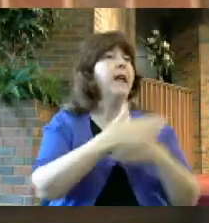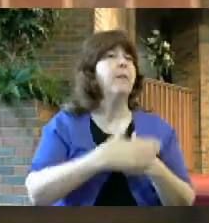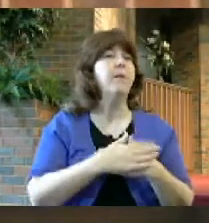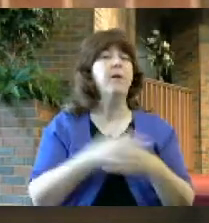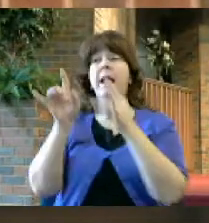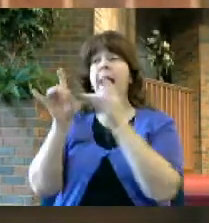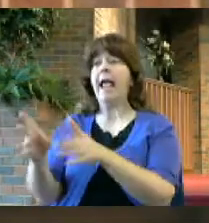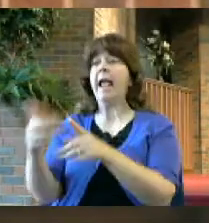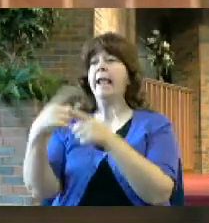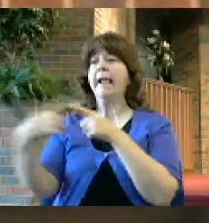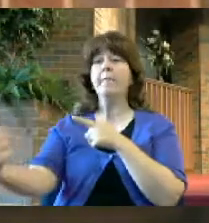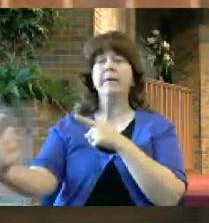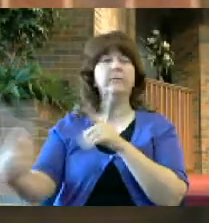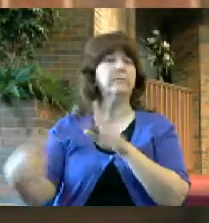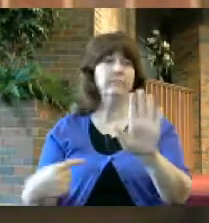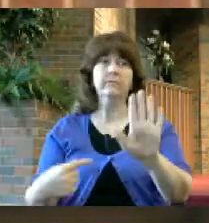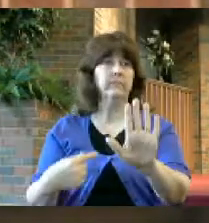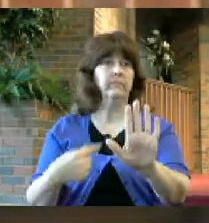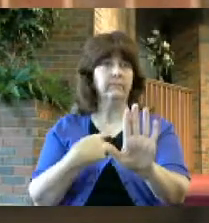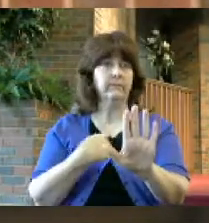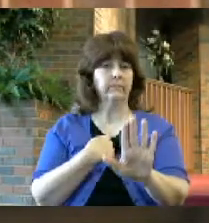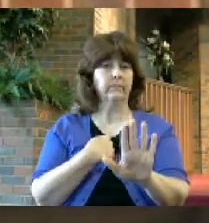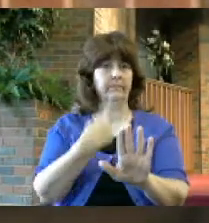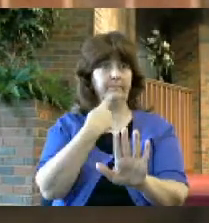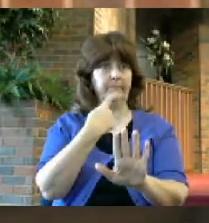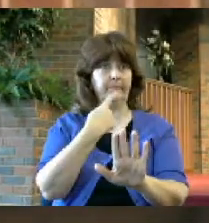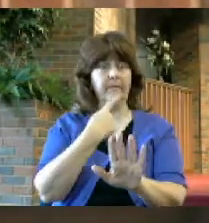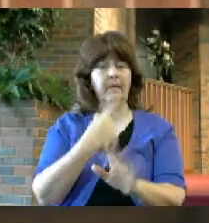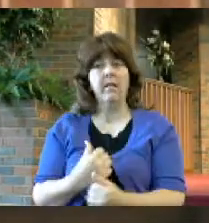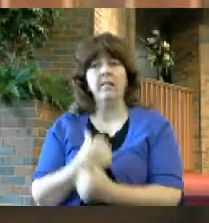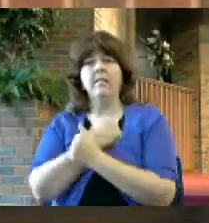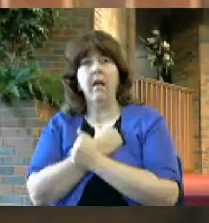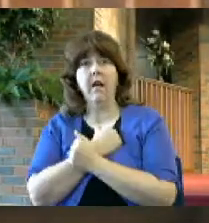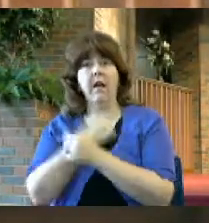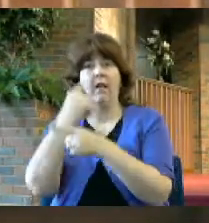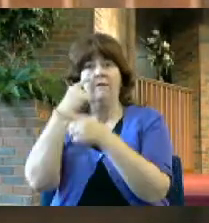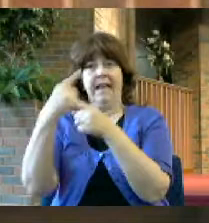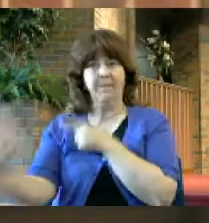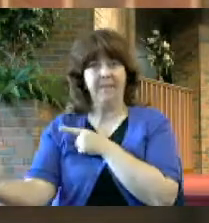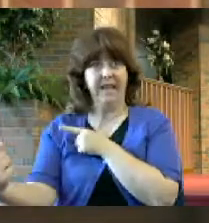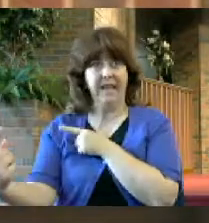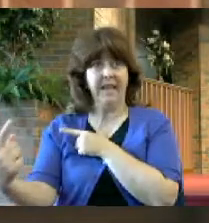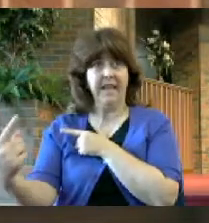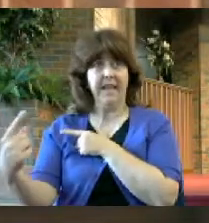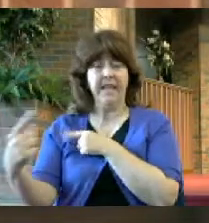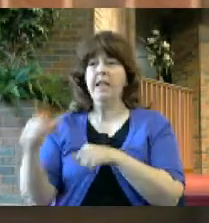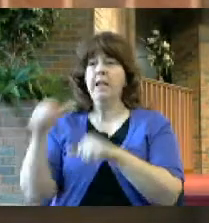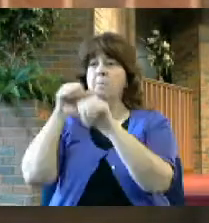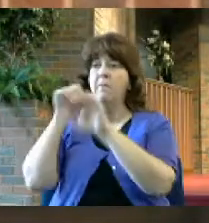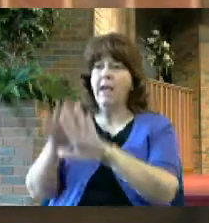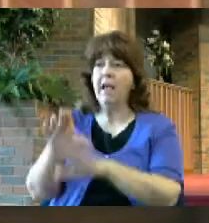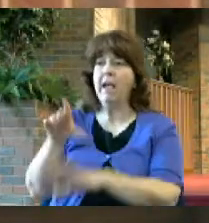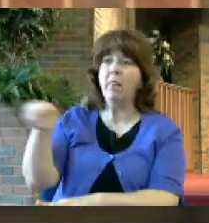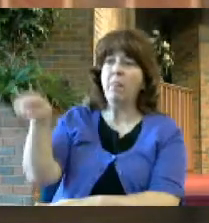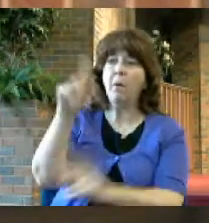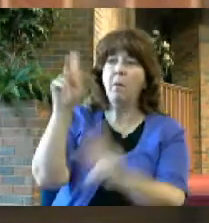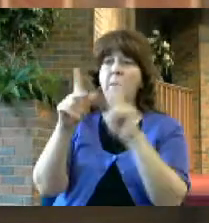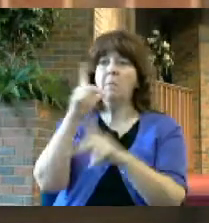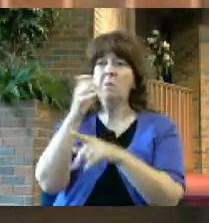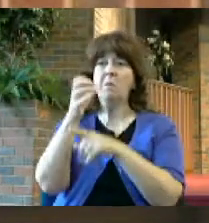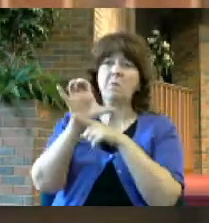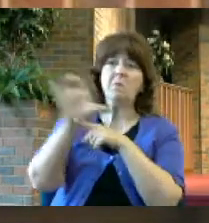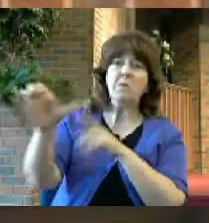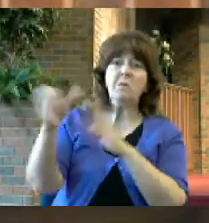love your enemies. Bless those who curse you. Do good to those who hate